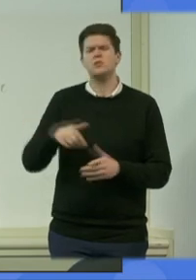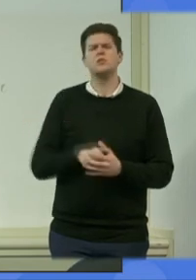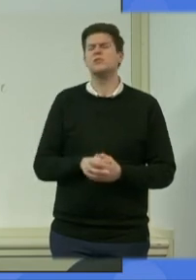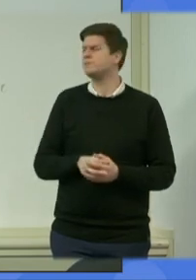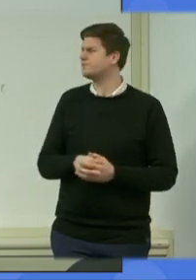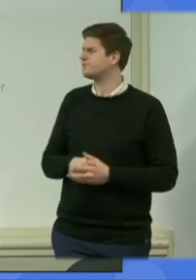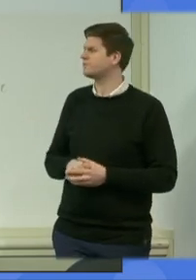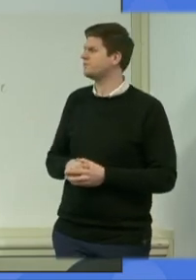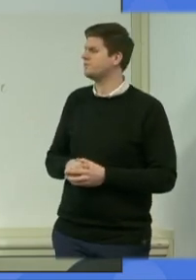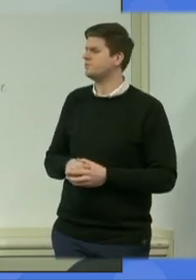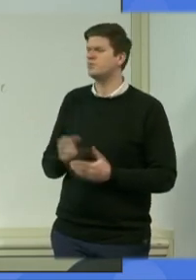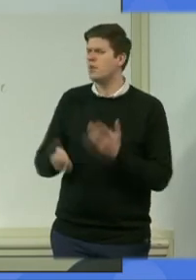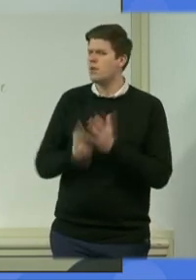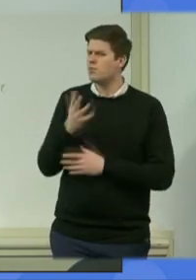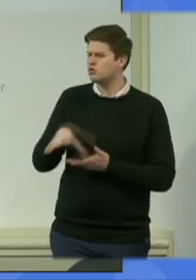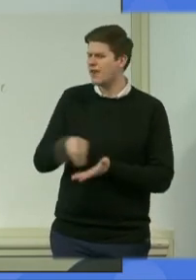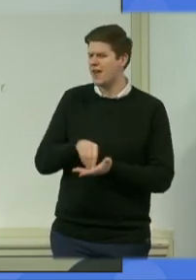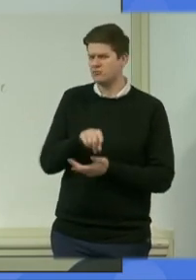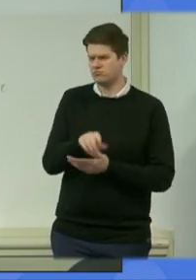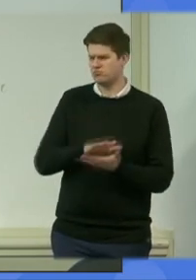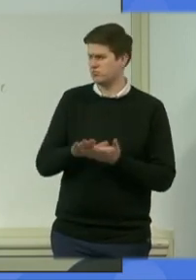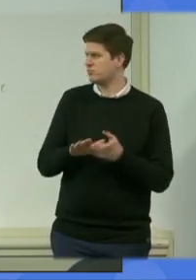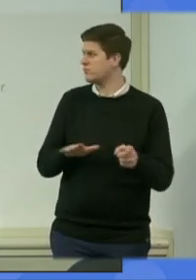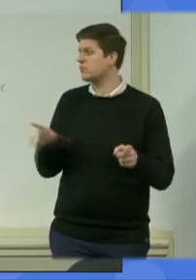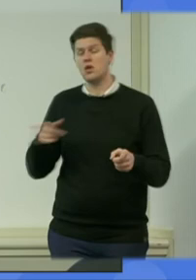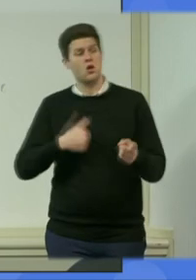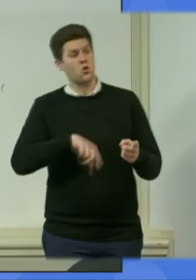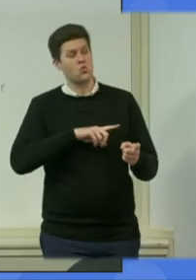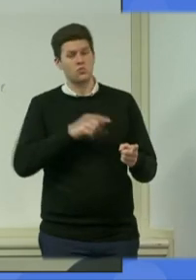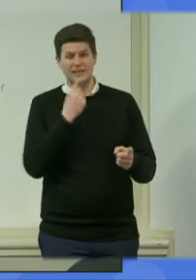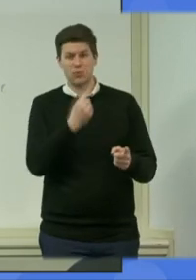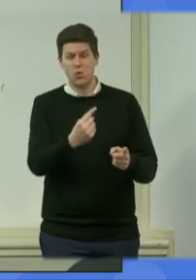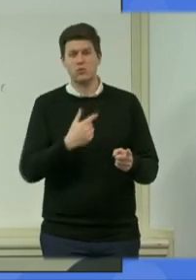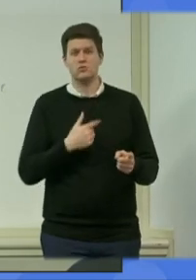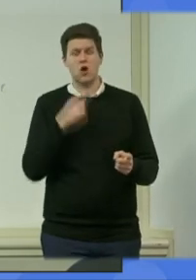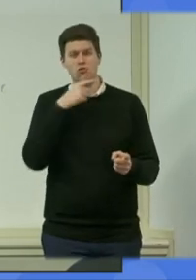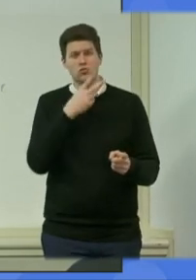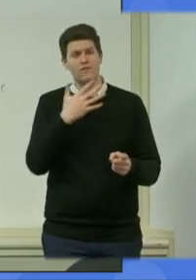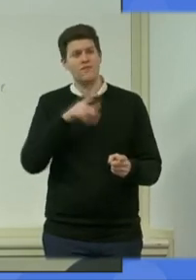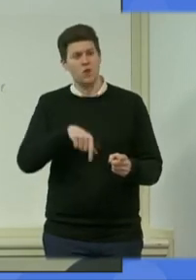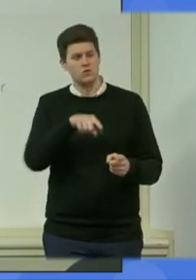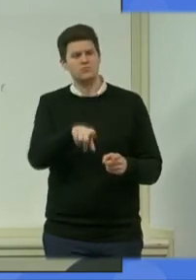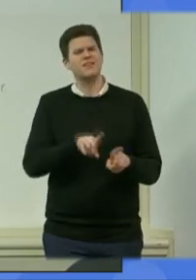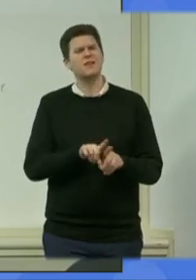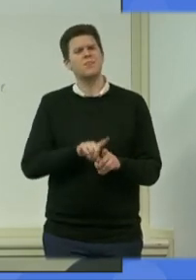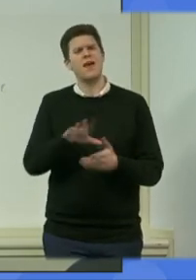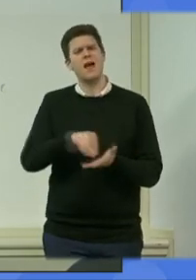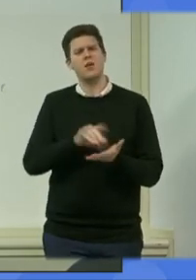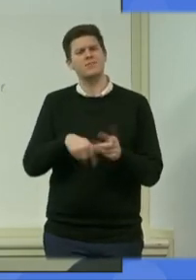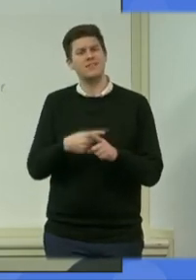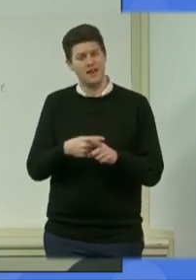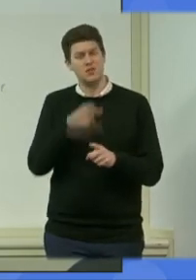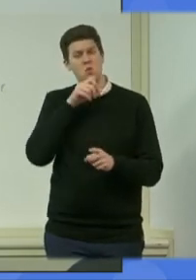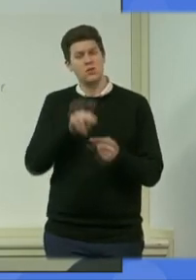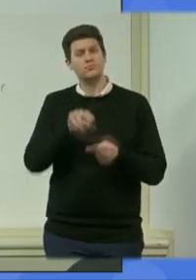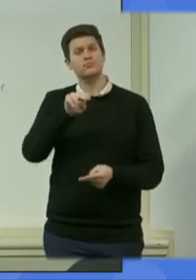So we propose the gift tax above 125,000, charge pretty much like income tax. So you'd pay your income tax and it would go